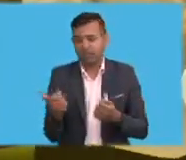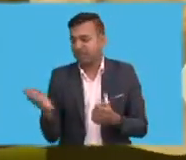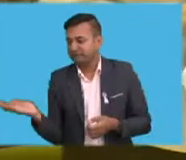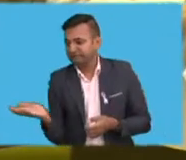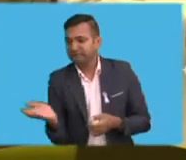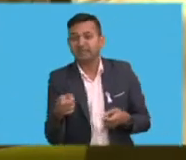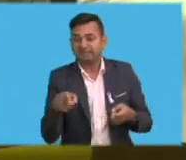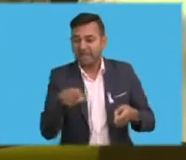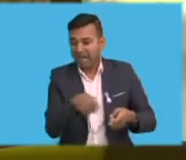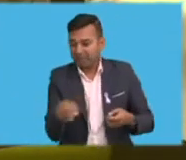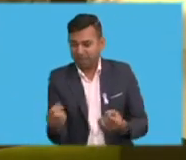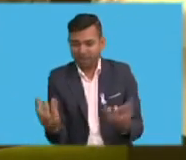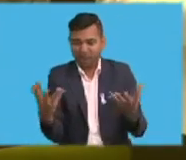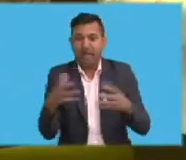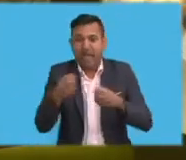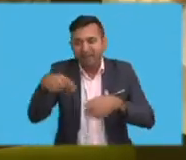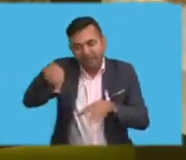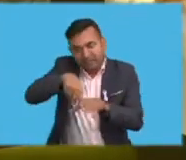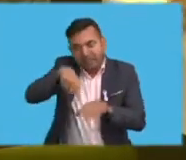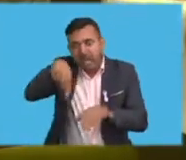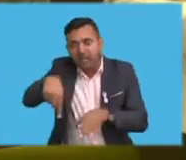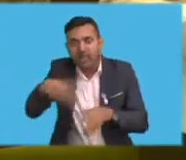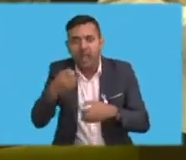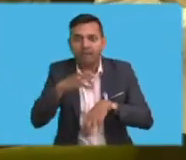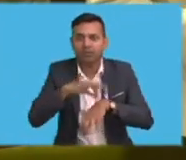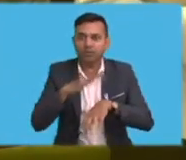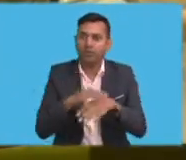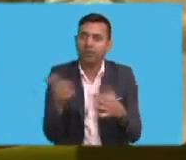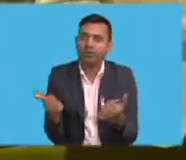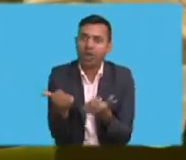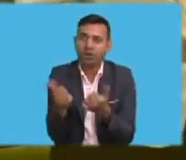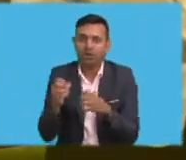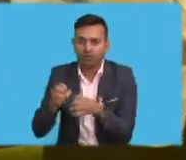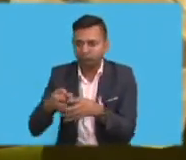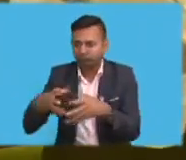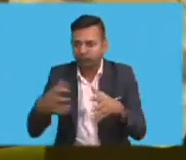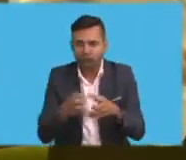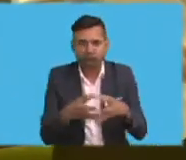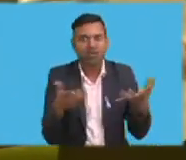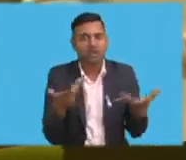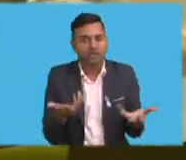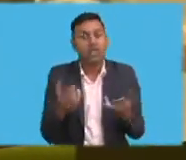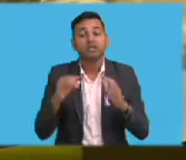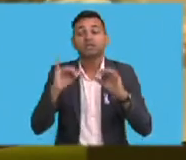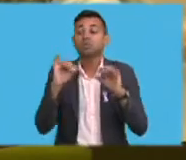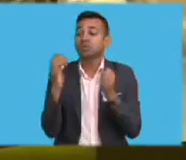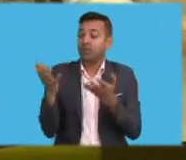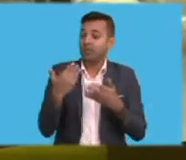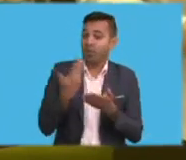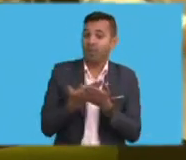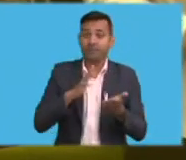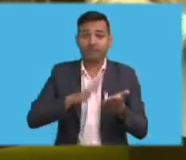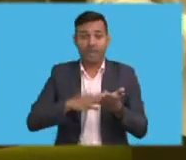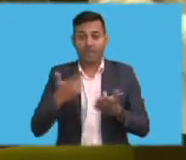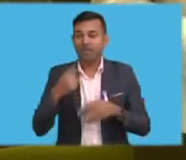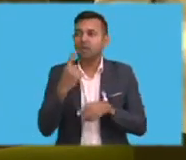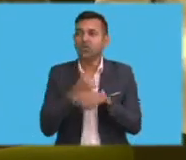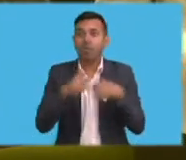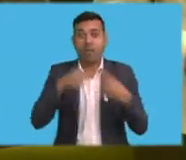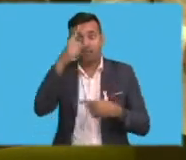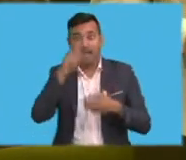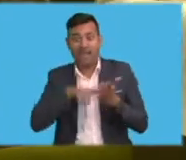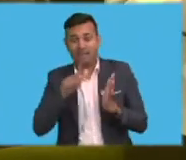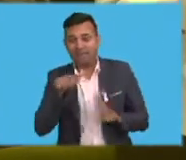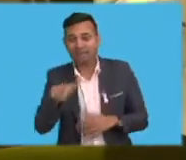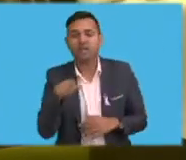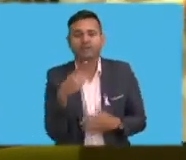It's just for the information of the House, Madam Speaker, when this issue was brought up on Monday about Lambasa Hospital having more dengue than